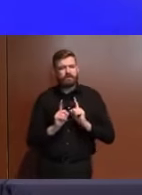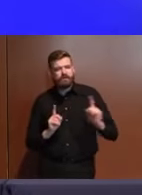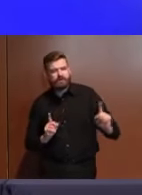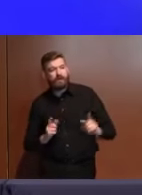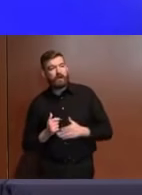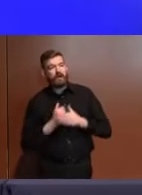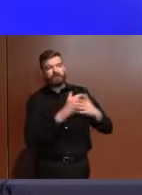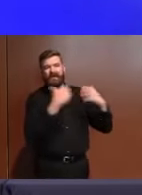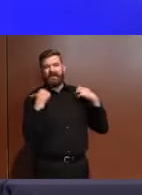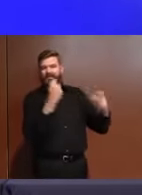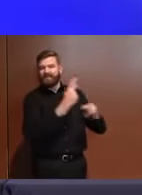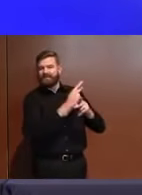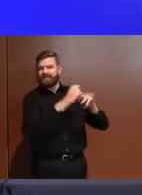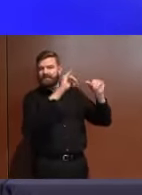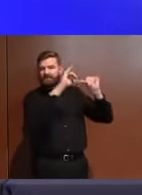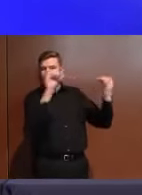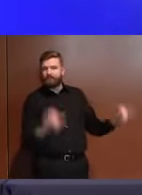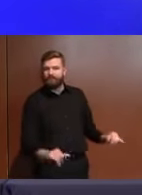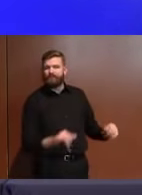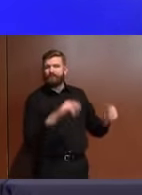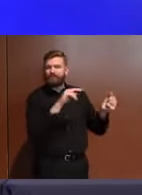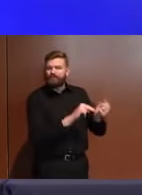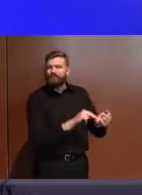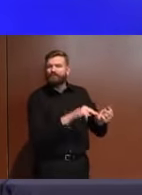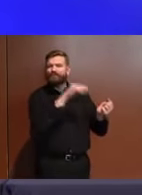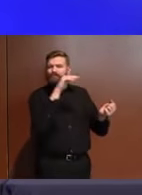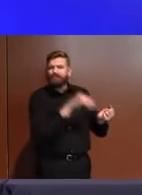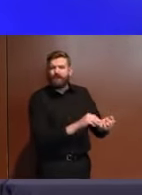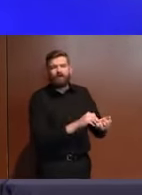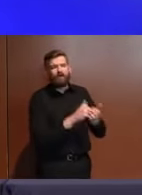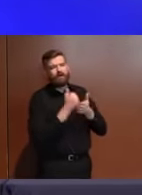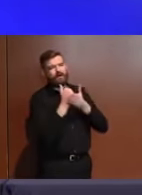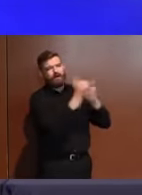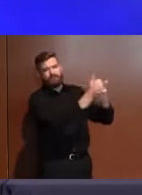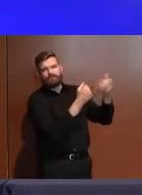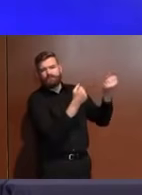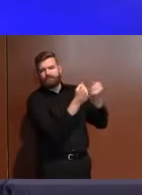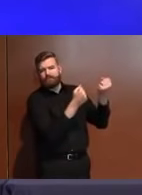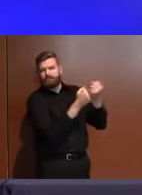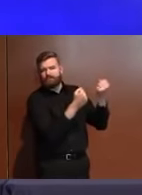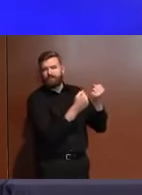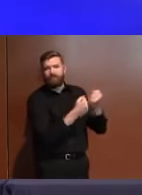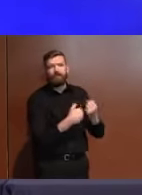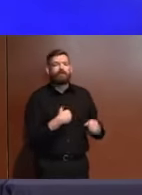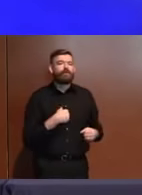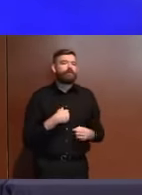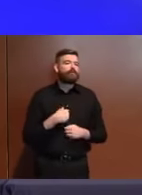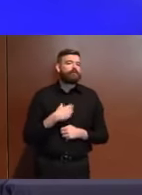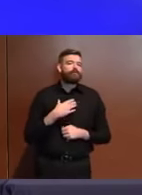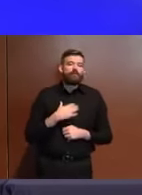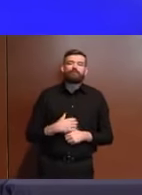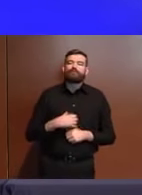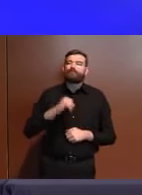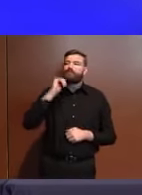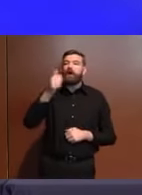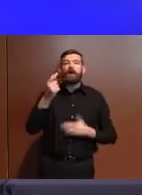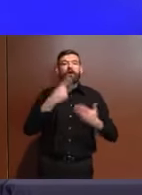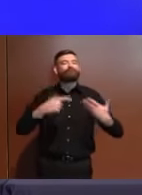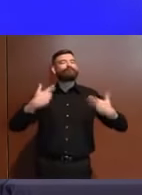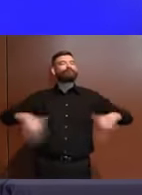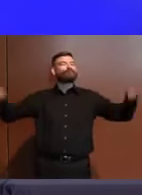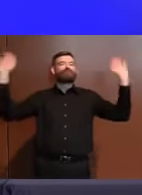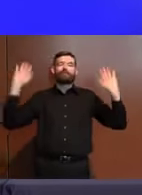extraordinary healthcare workers. I wish it were tomorrow or next week. It's likely. I don't see any scenario where this doesn't